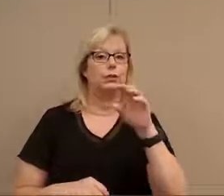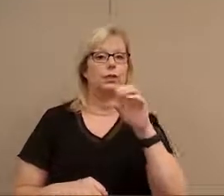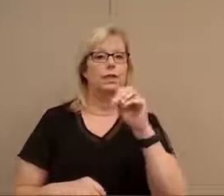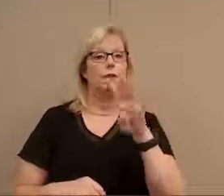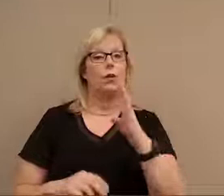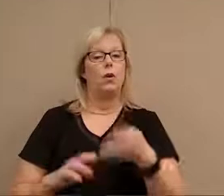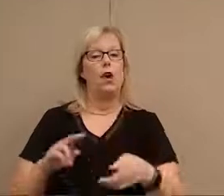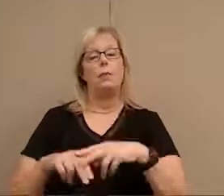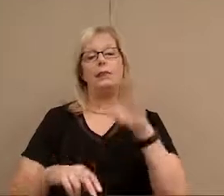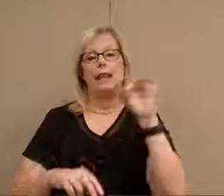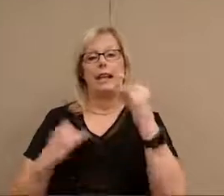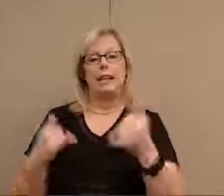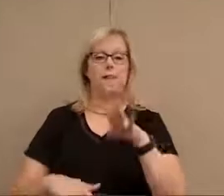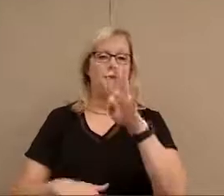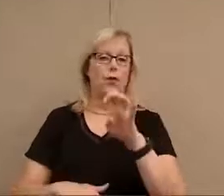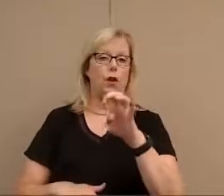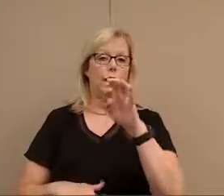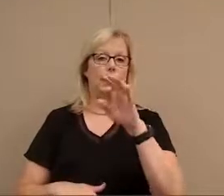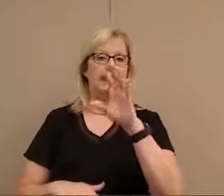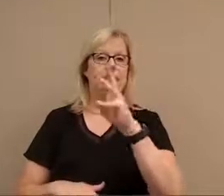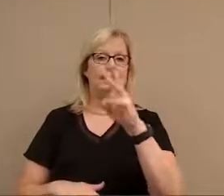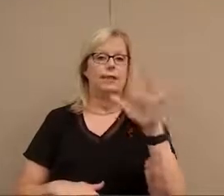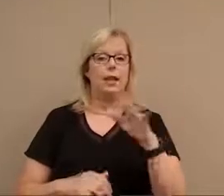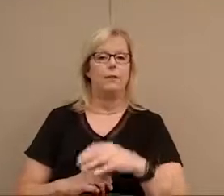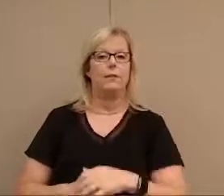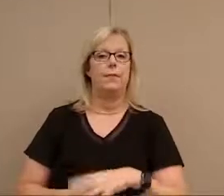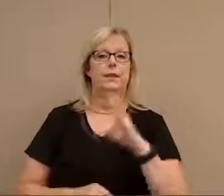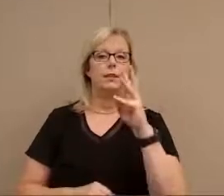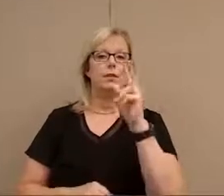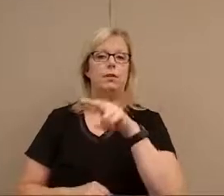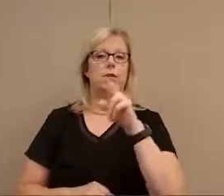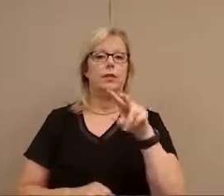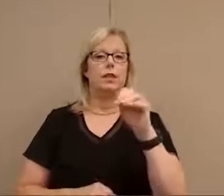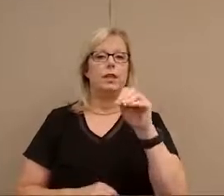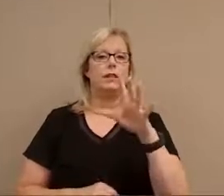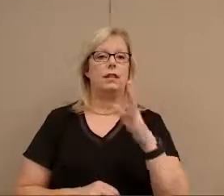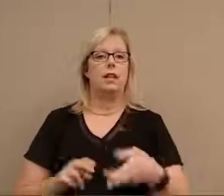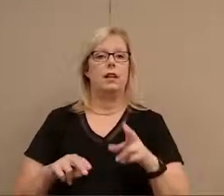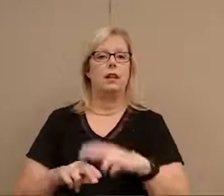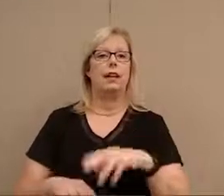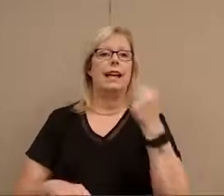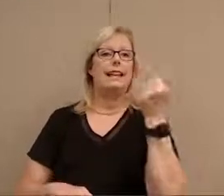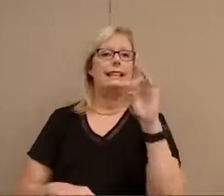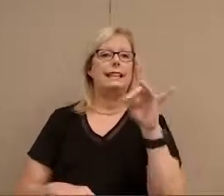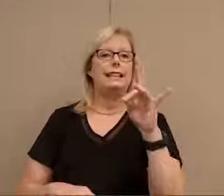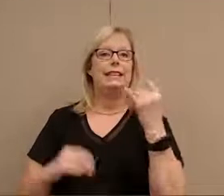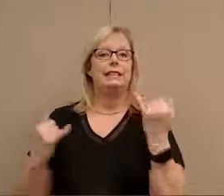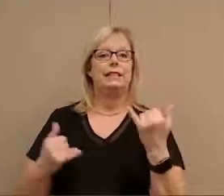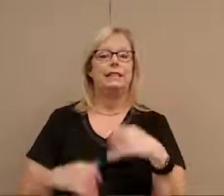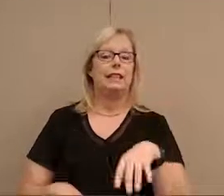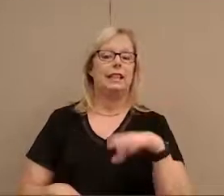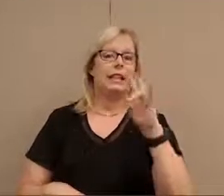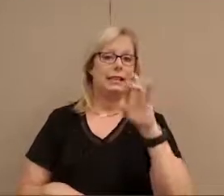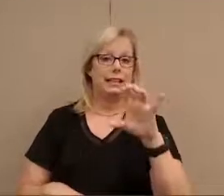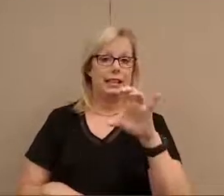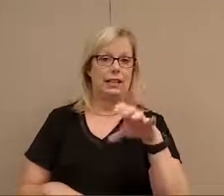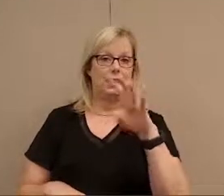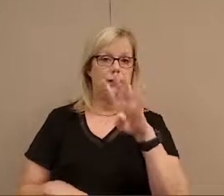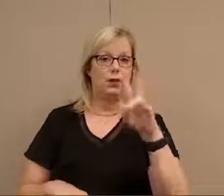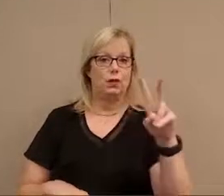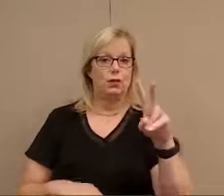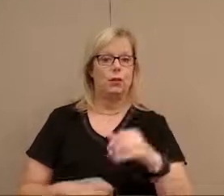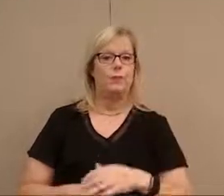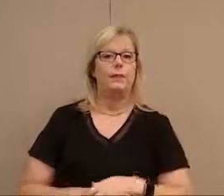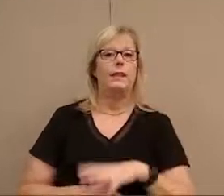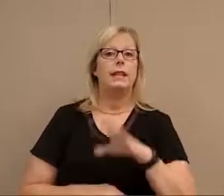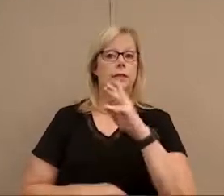62204 up 9 to 465. 62205 up 18 to